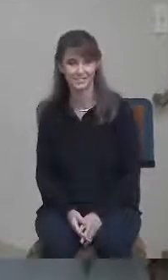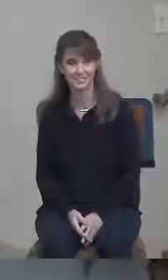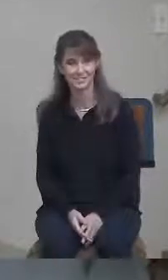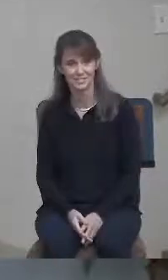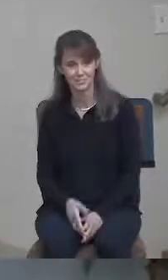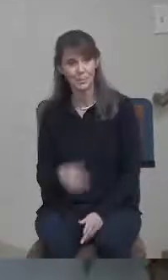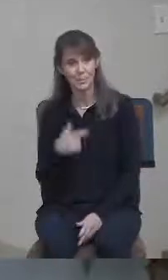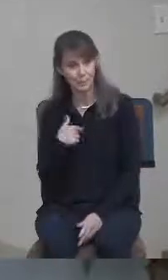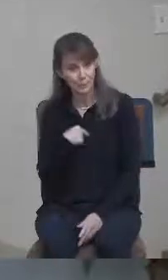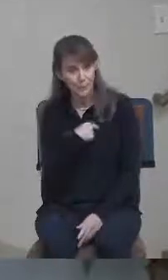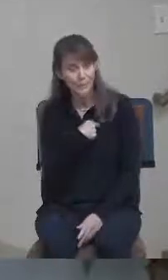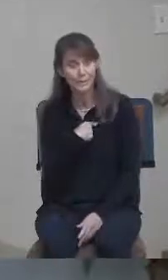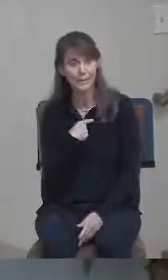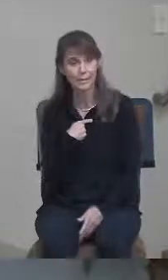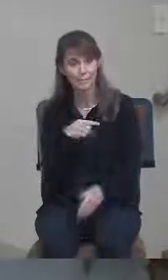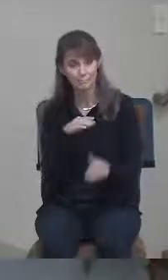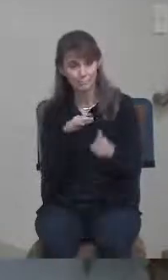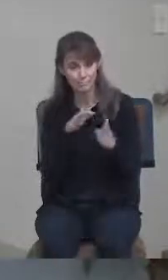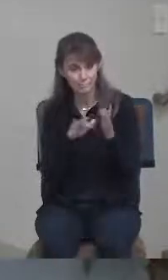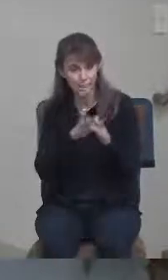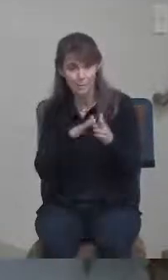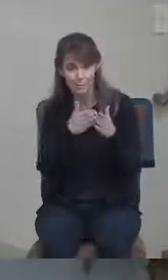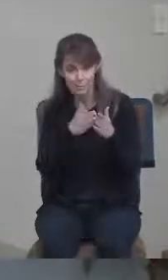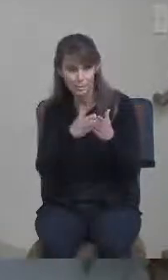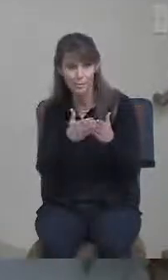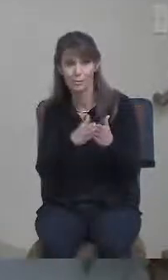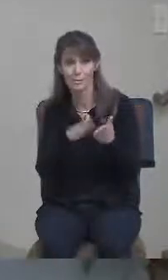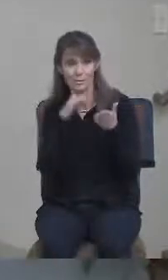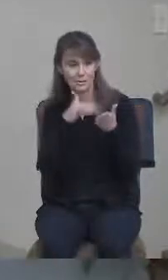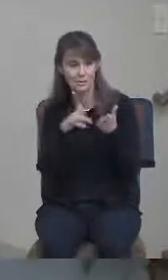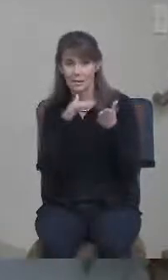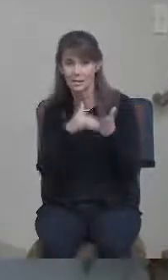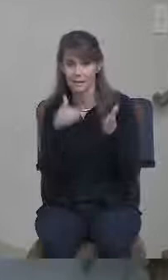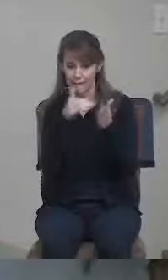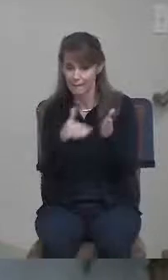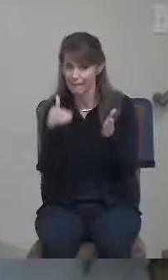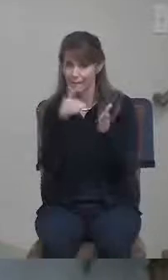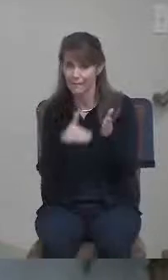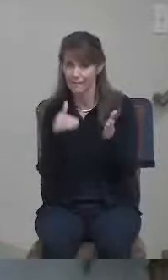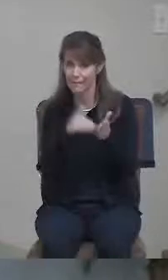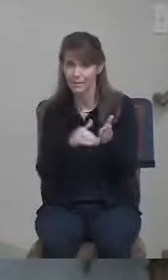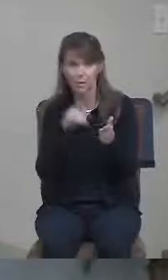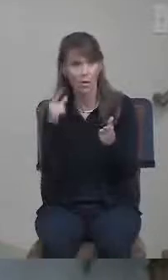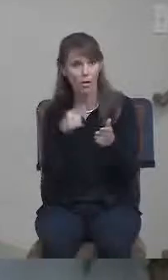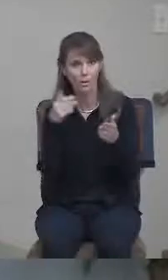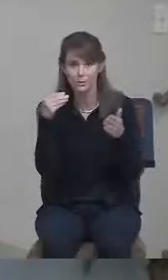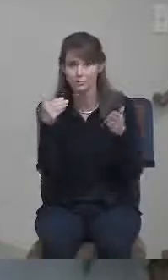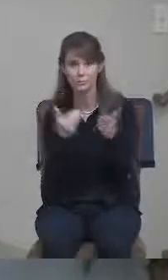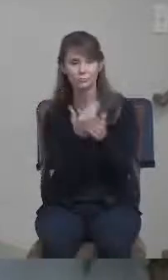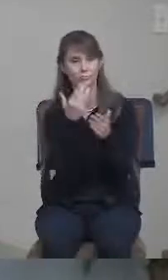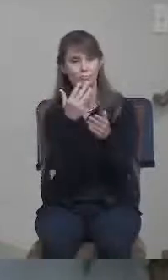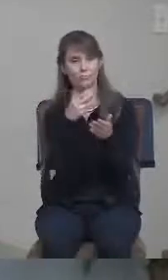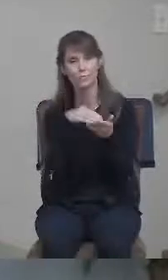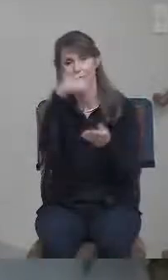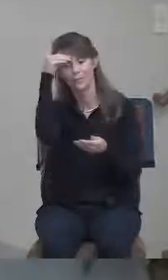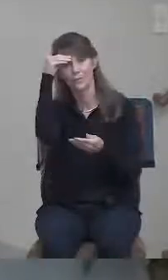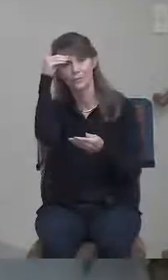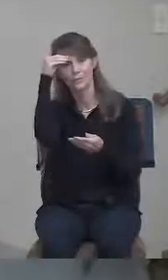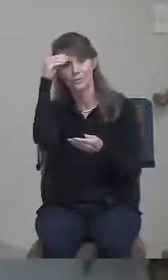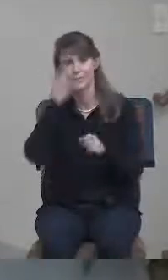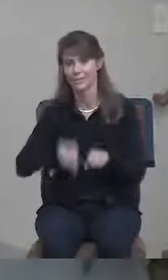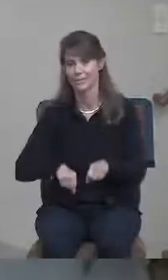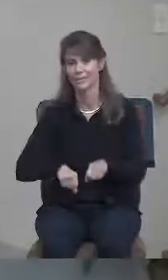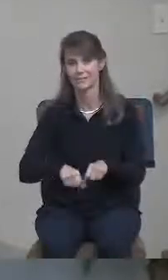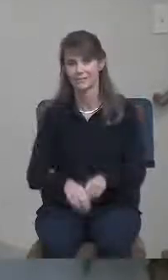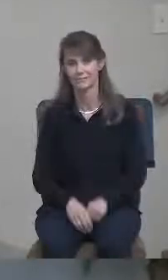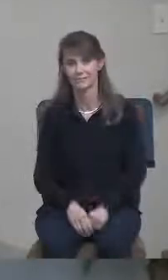over and get something out of the studies every time, something new that we learn. So anyway, whether you've had